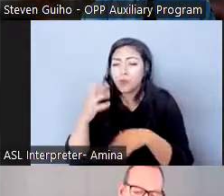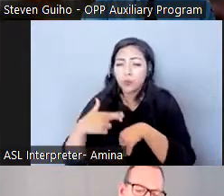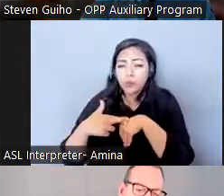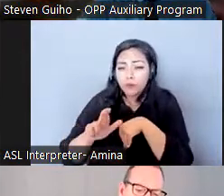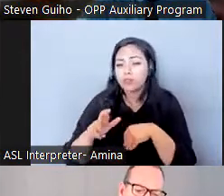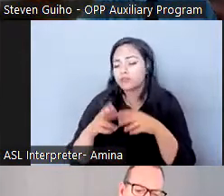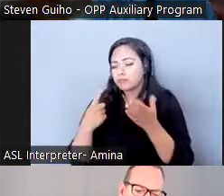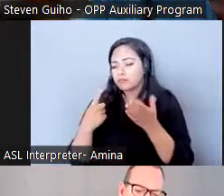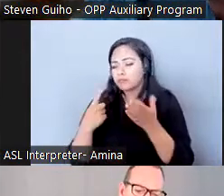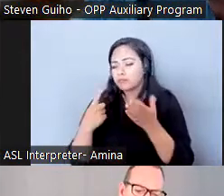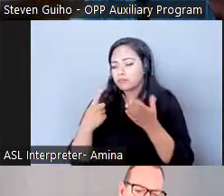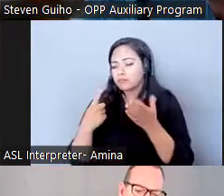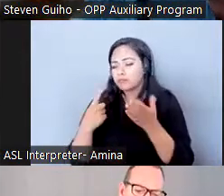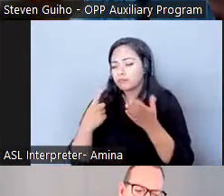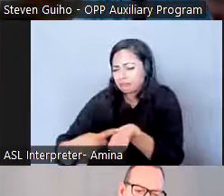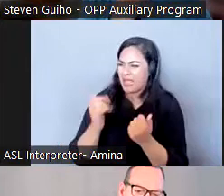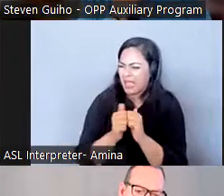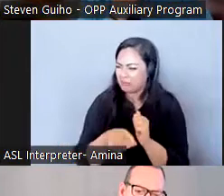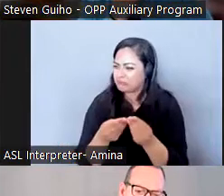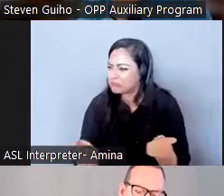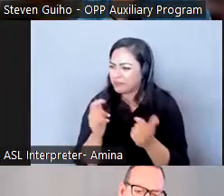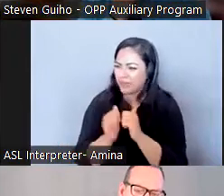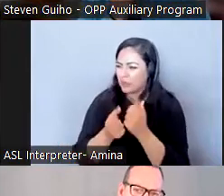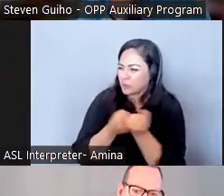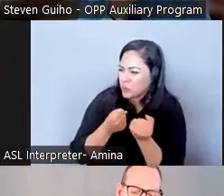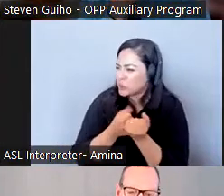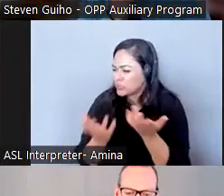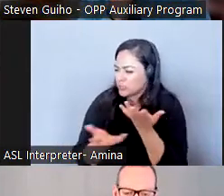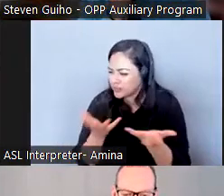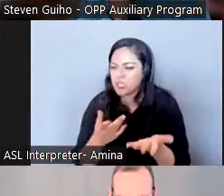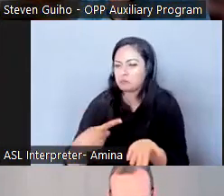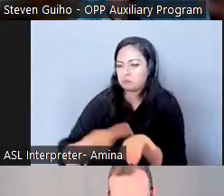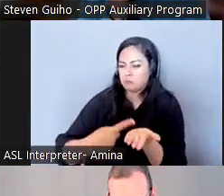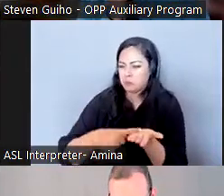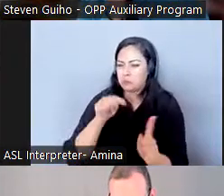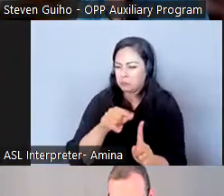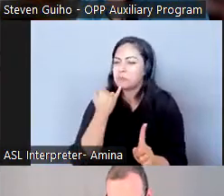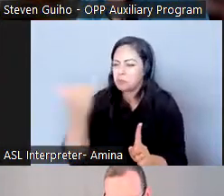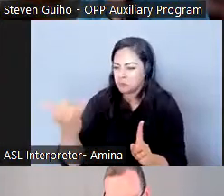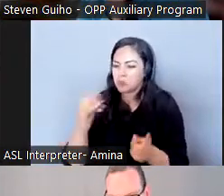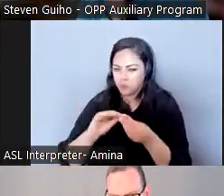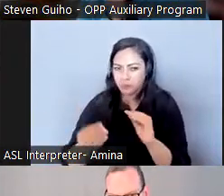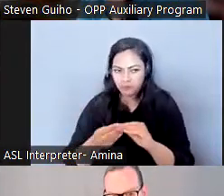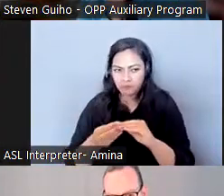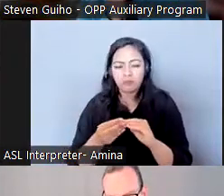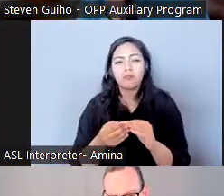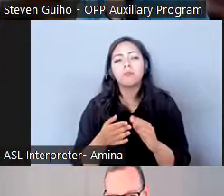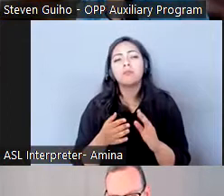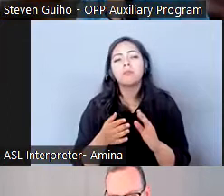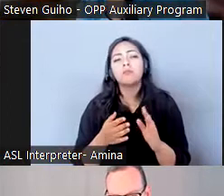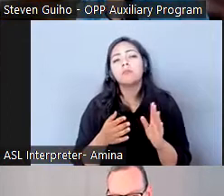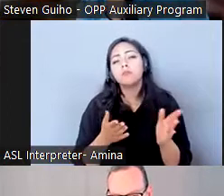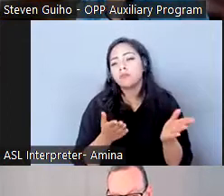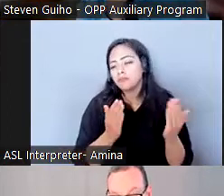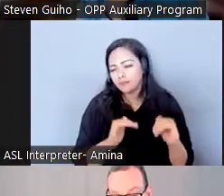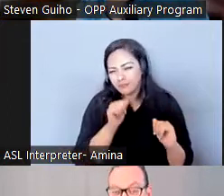to address in terms of getting some further support as well. And I'm not sure, we didn't talk about this, Stephen, but people